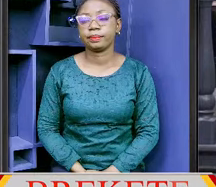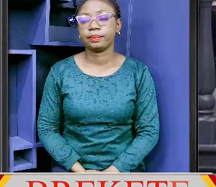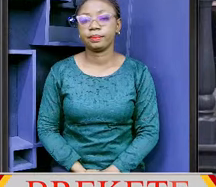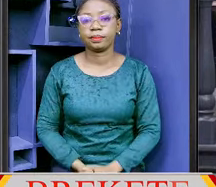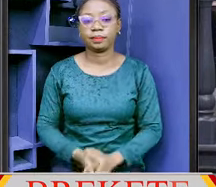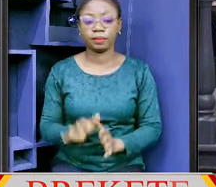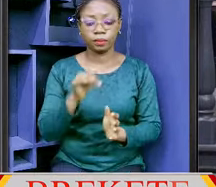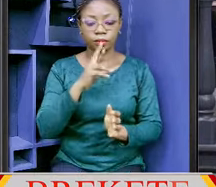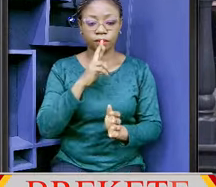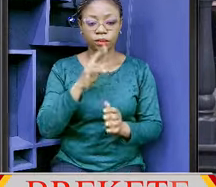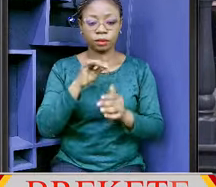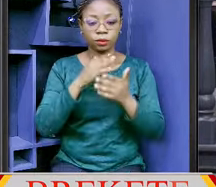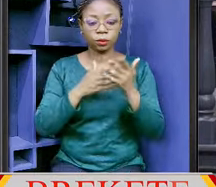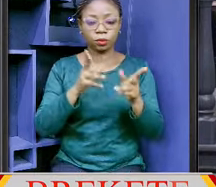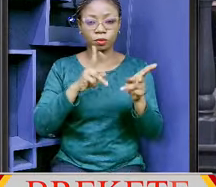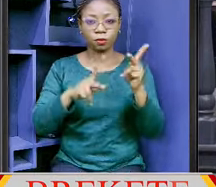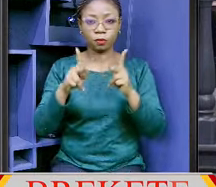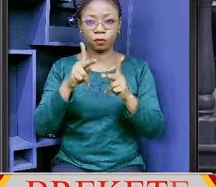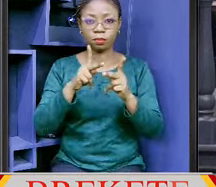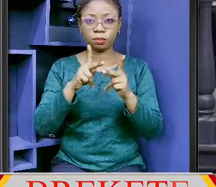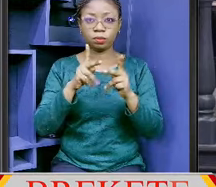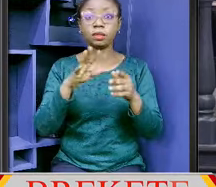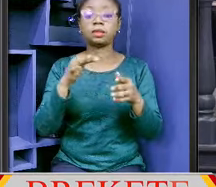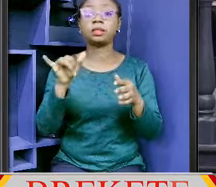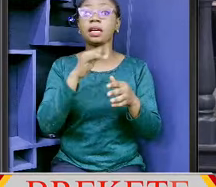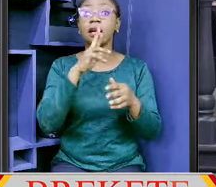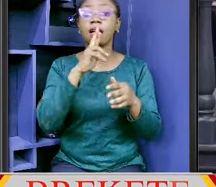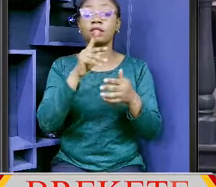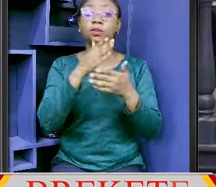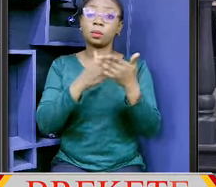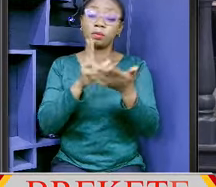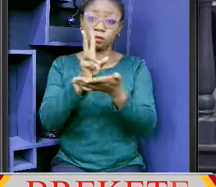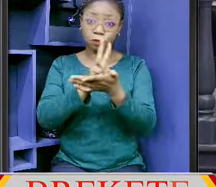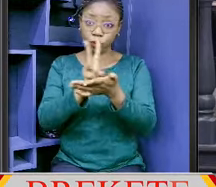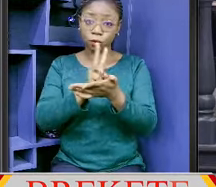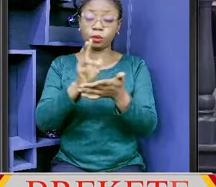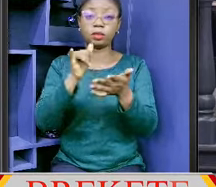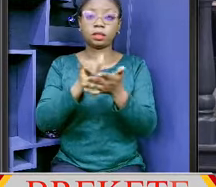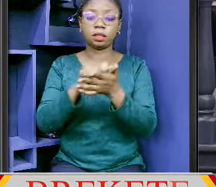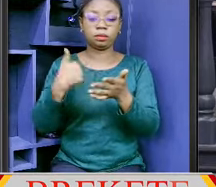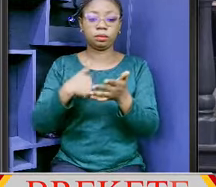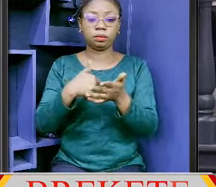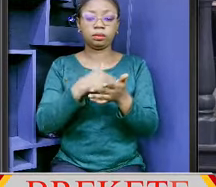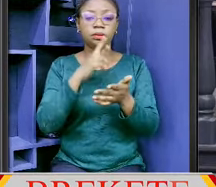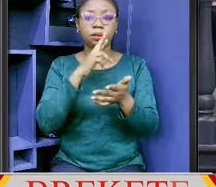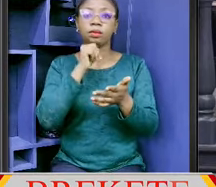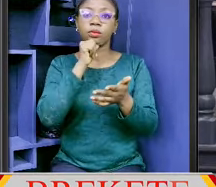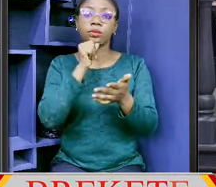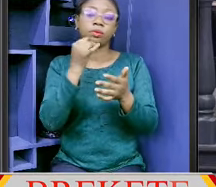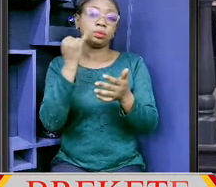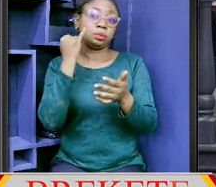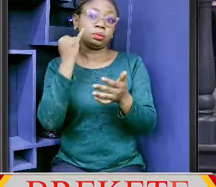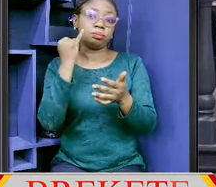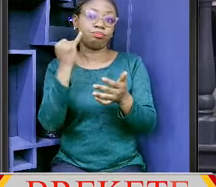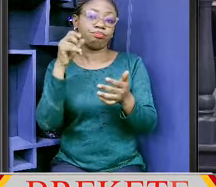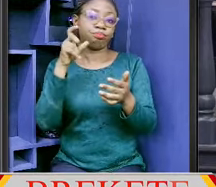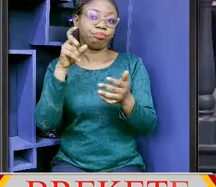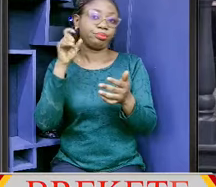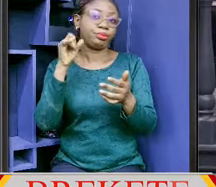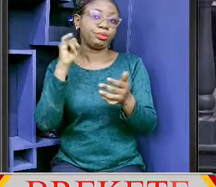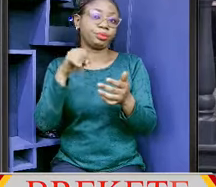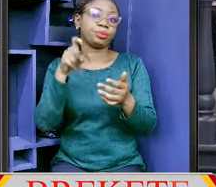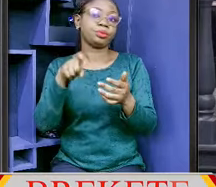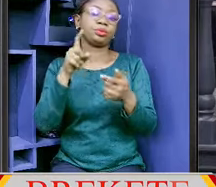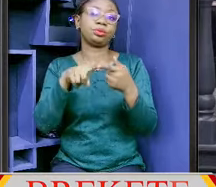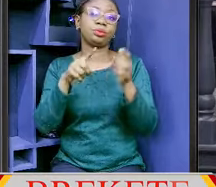You get some videos where person no suppose show. If no be so, una for see where they line up, cow them. This